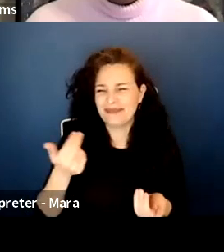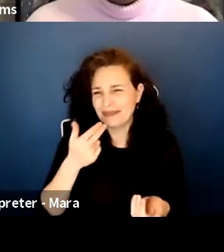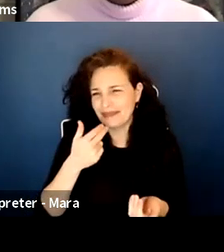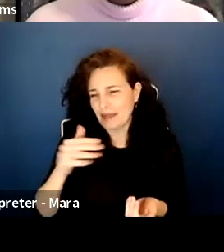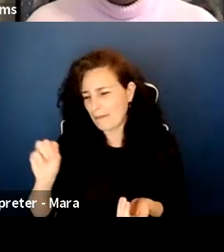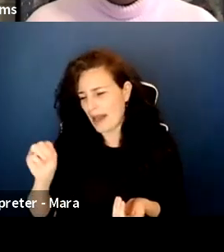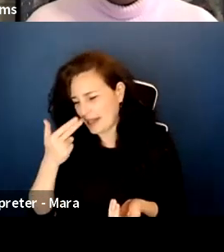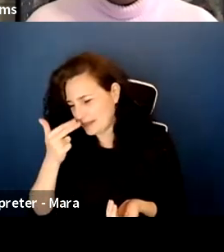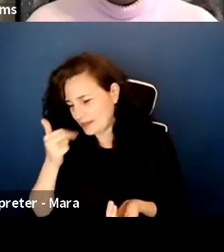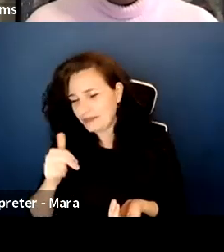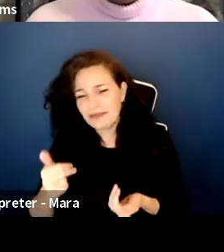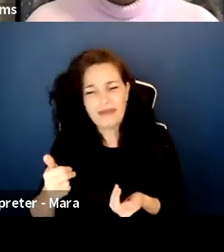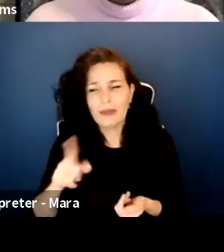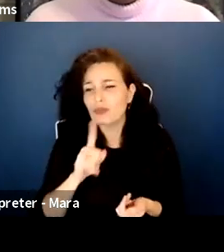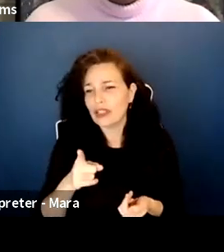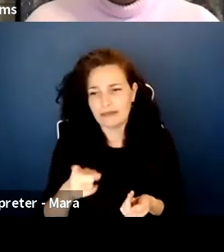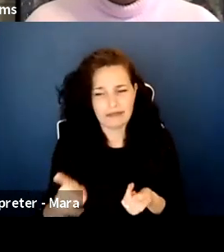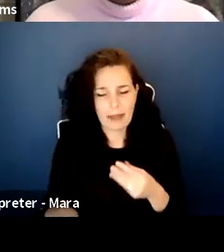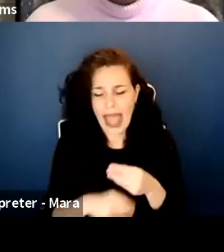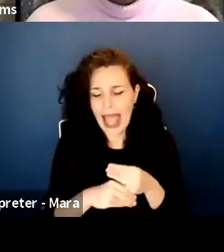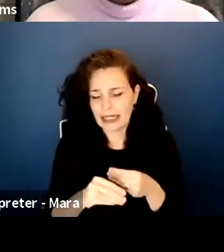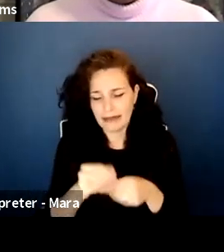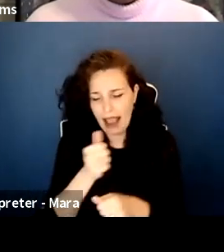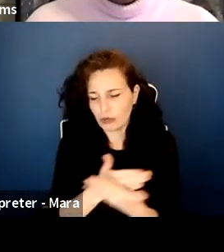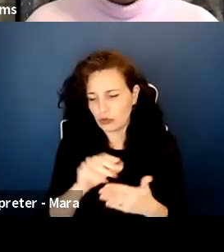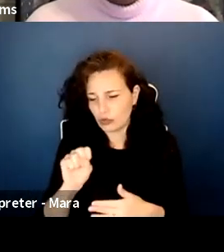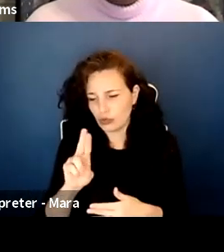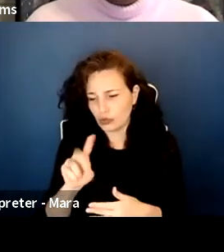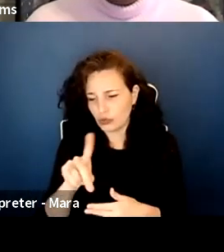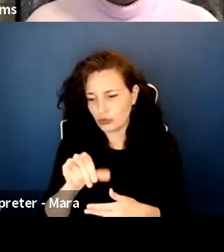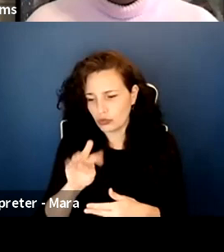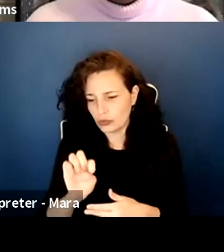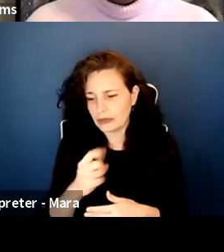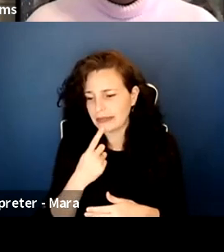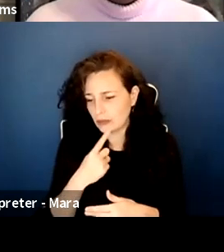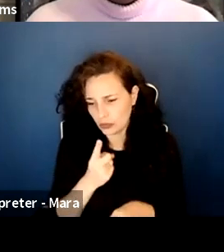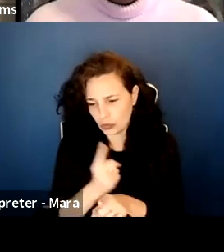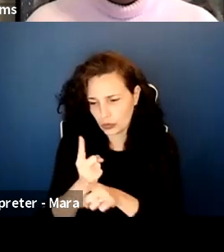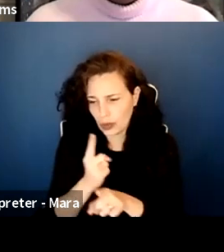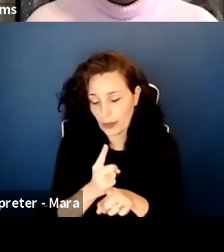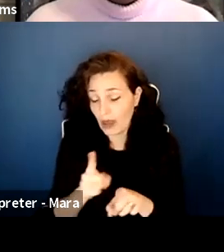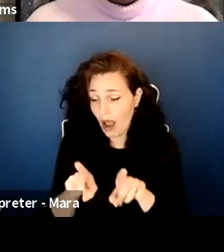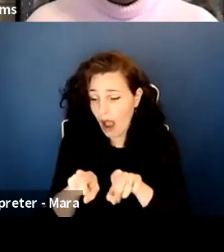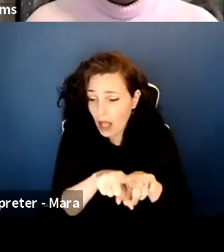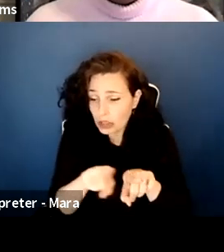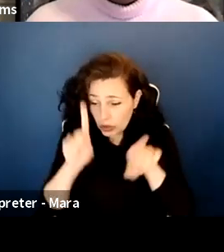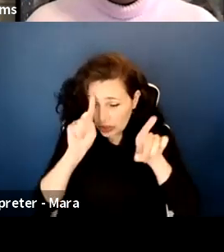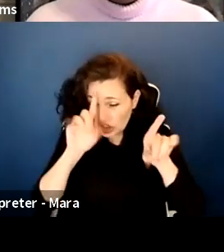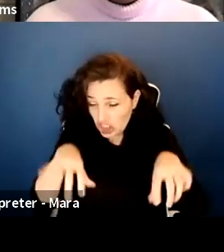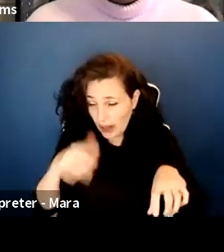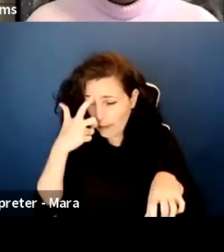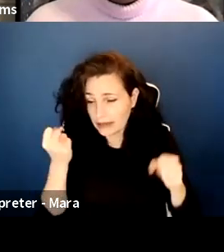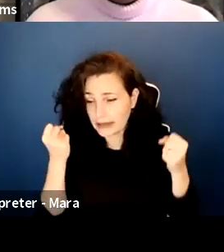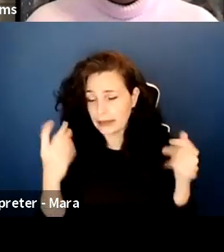reiterating everything Suzanne said, and it is shocking that there are so many people who